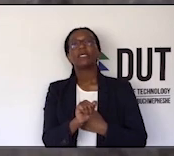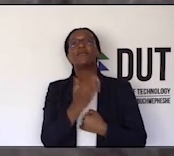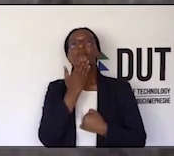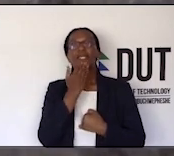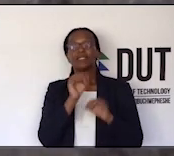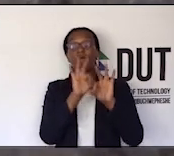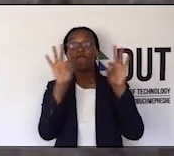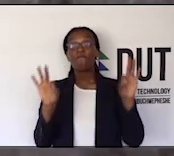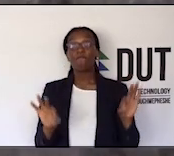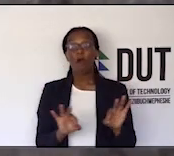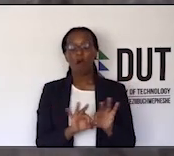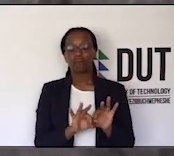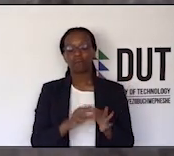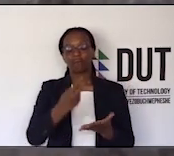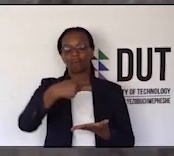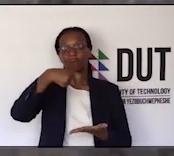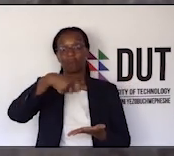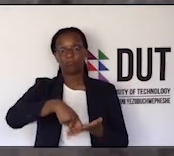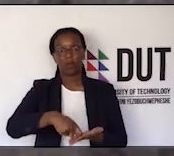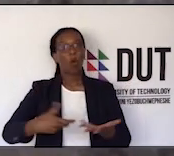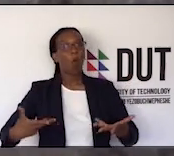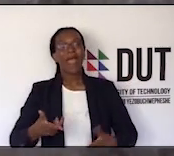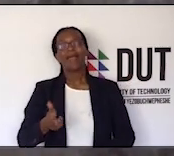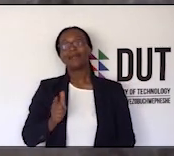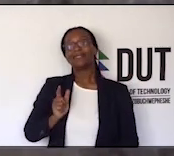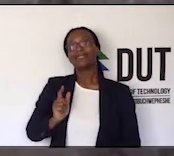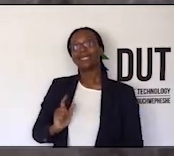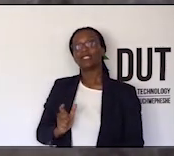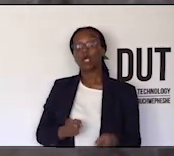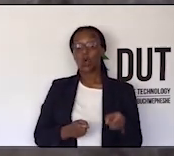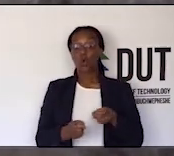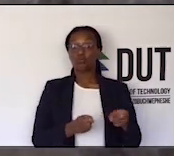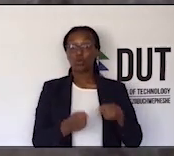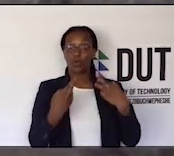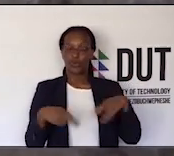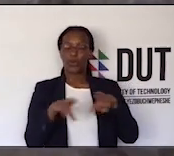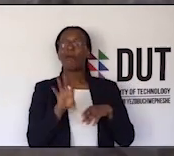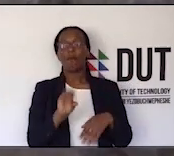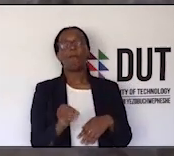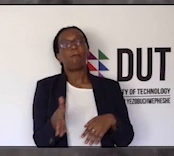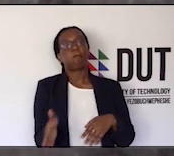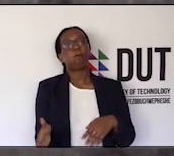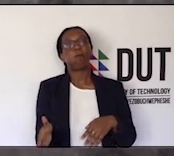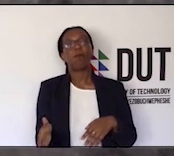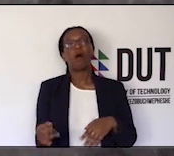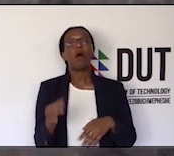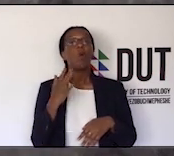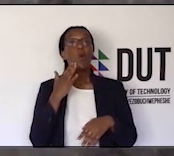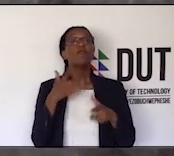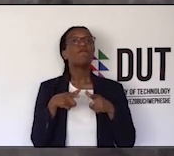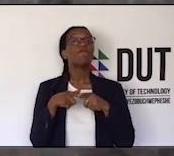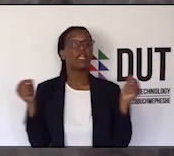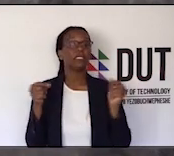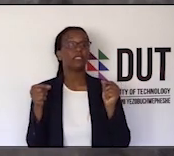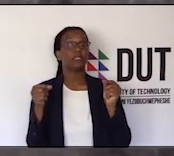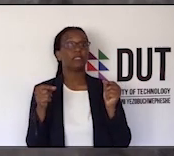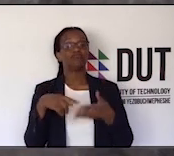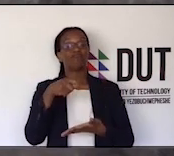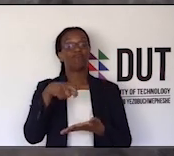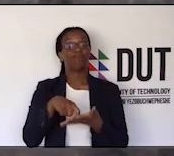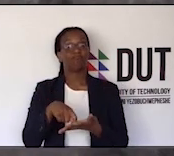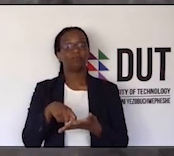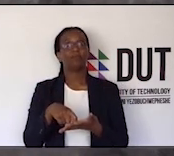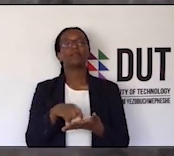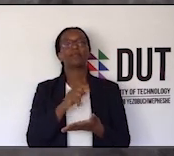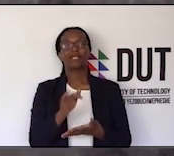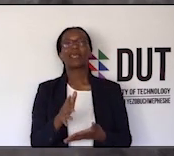complete a form that is available at security control rooms, and once you have,